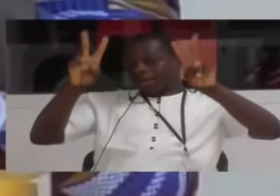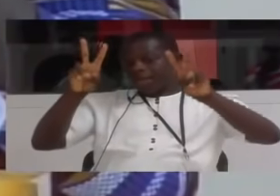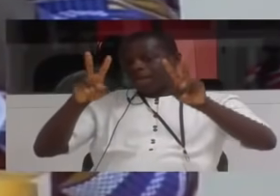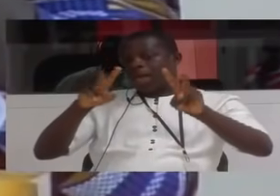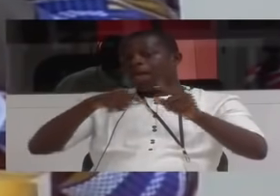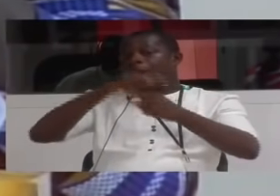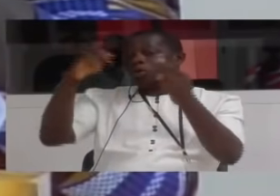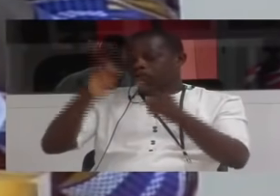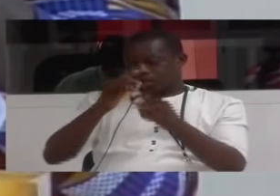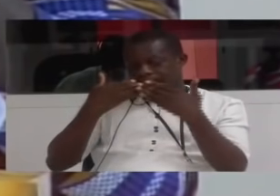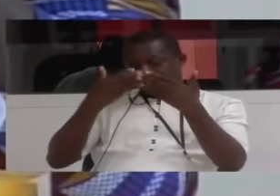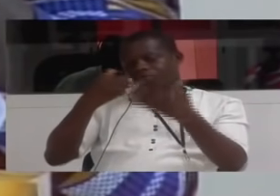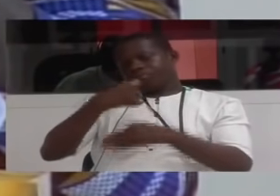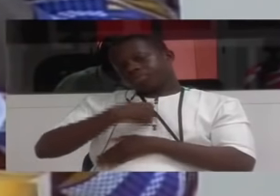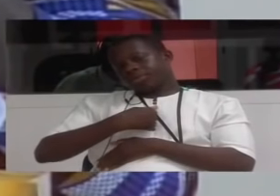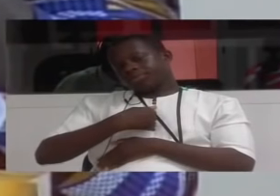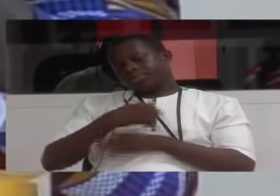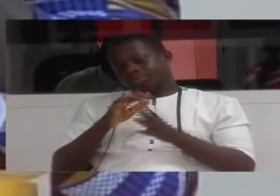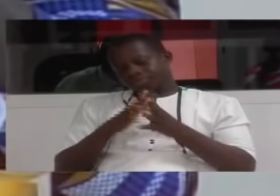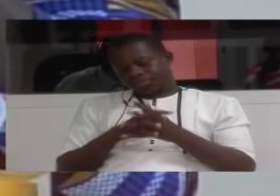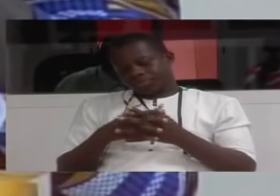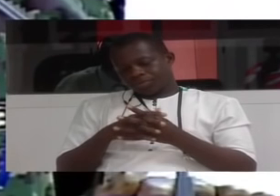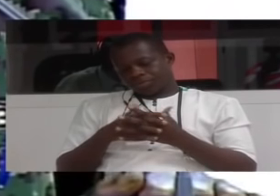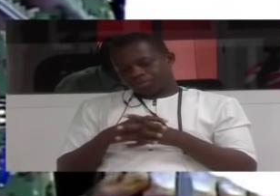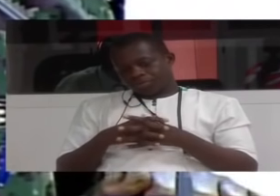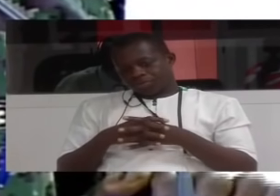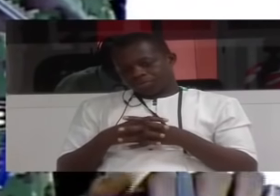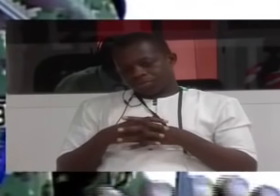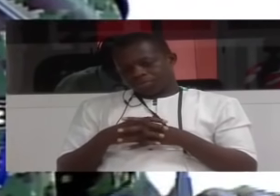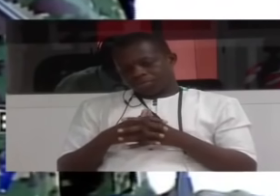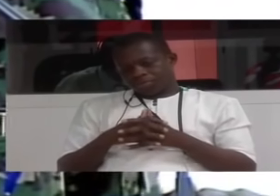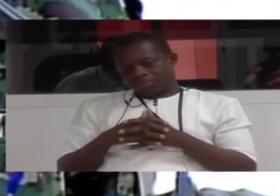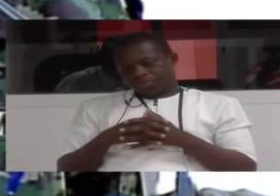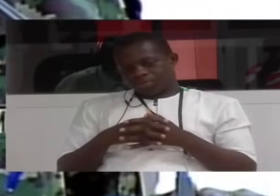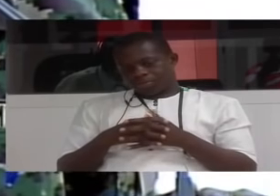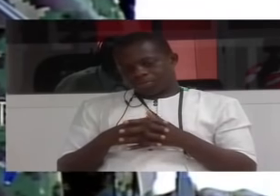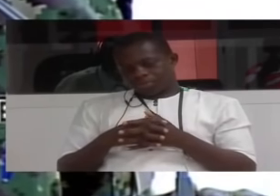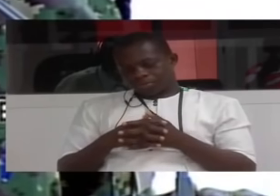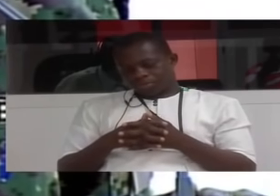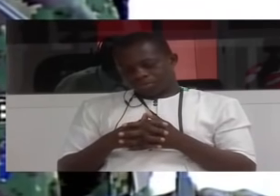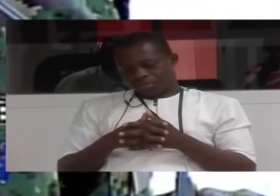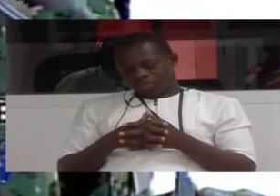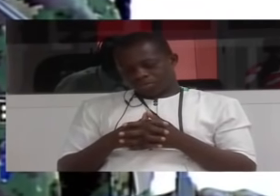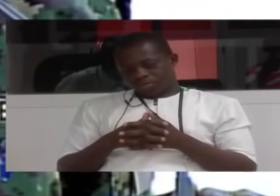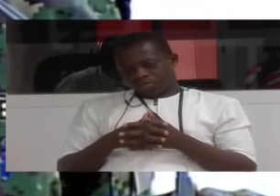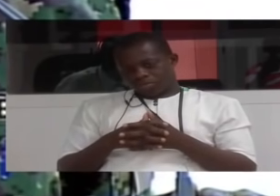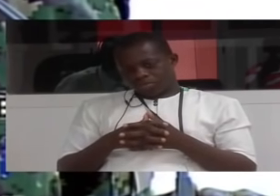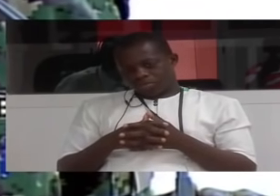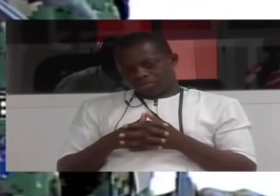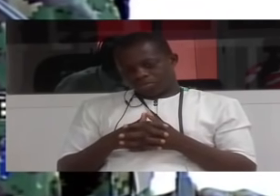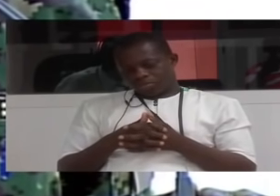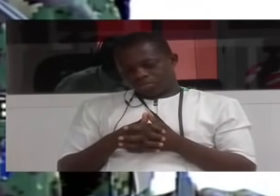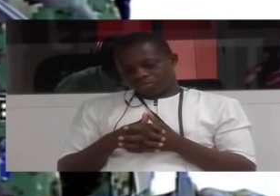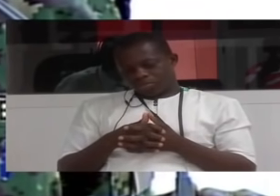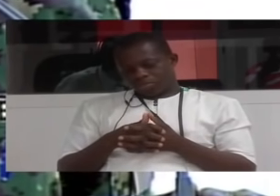whether they told them or not, I did not know. But when I got inside the patrol team, I found that there. But each time the money came, our leaders will